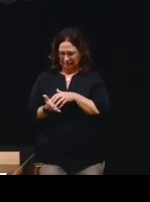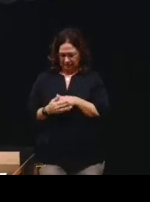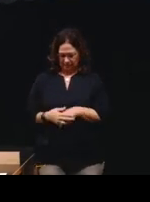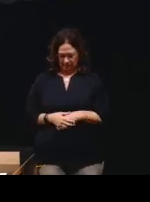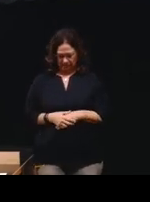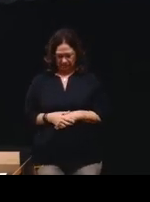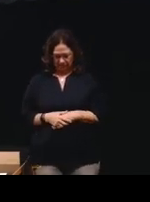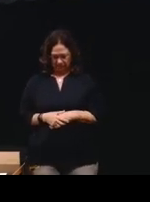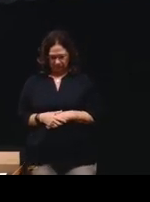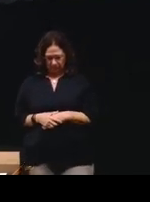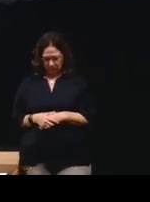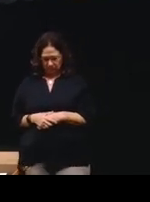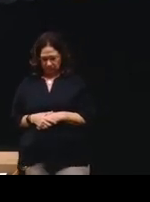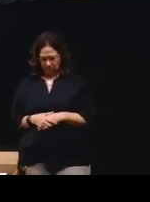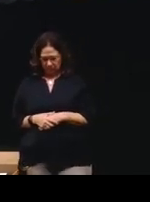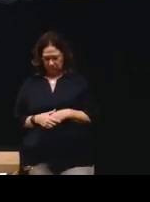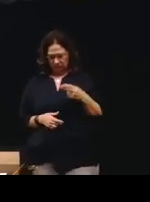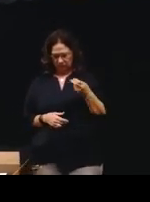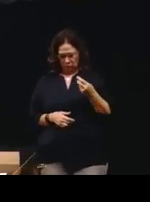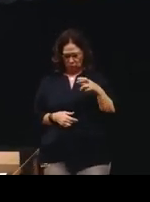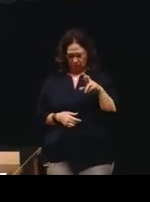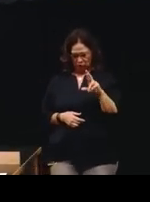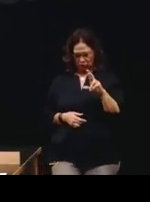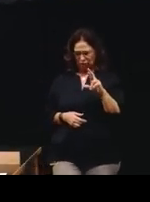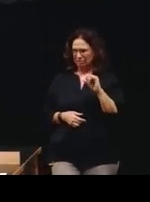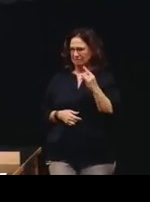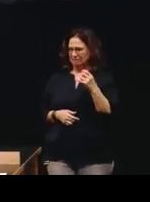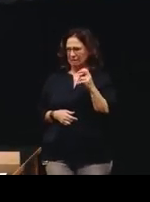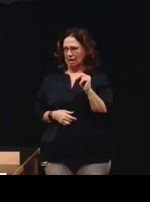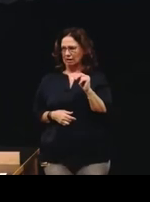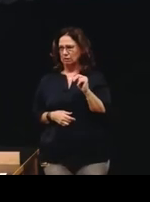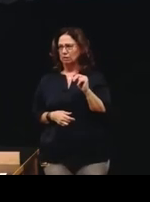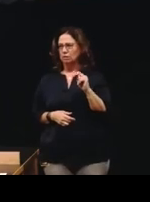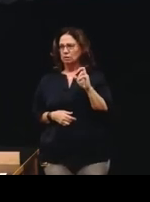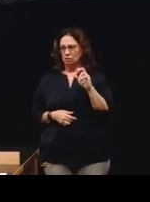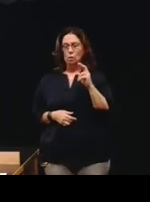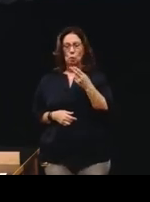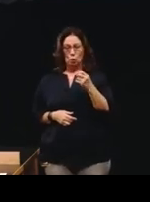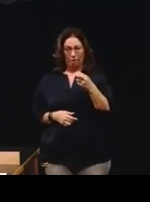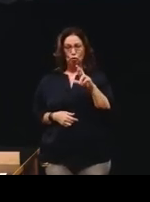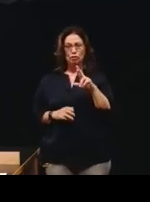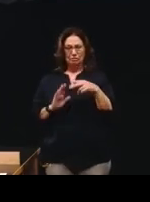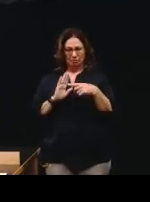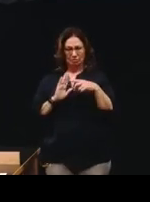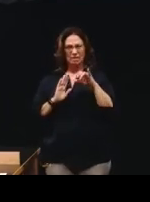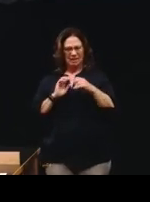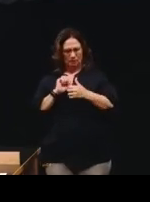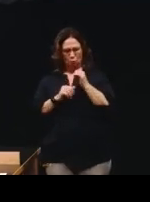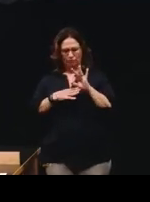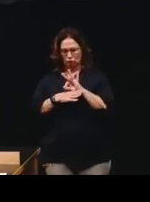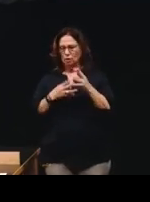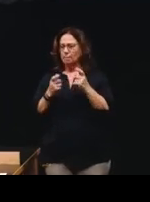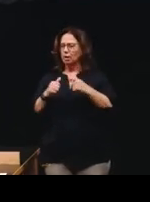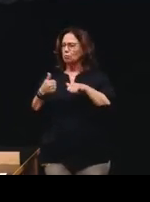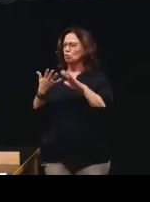is the most well-validated sign, frankly, of all the functional signs. I just want to show you all this in a slightly different way from